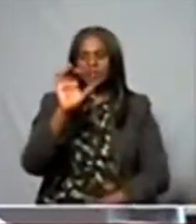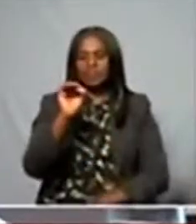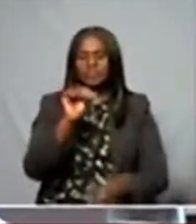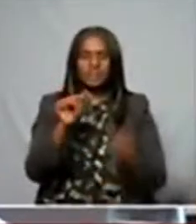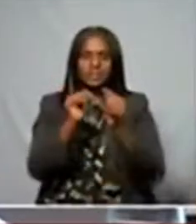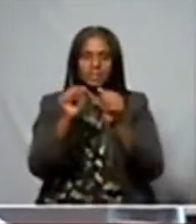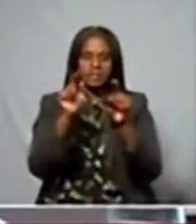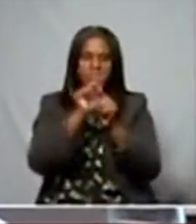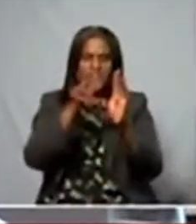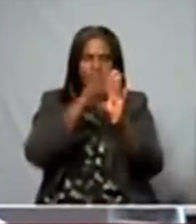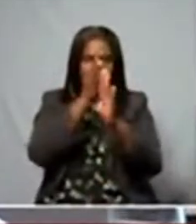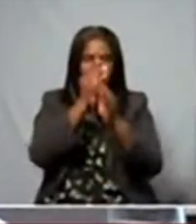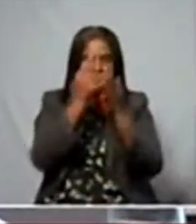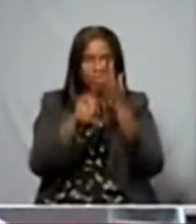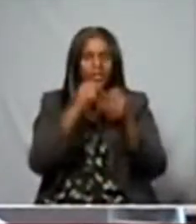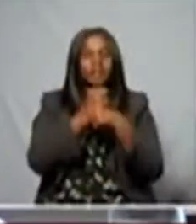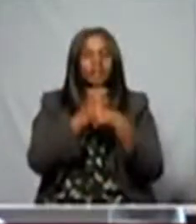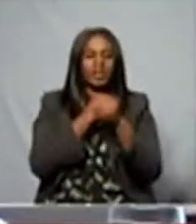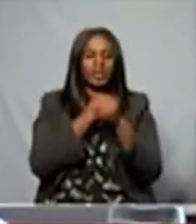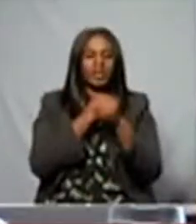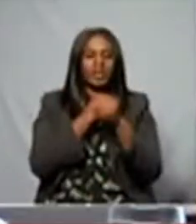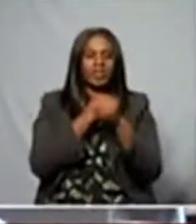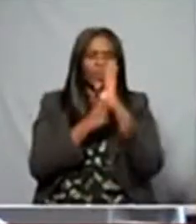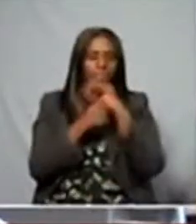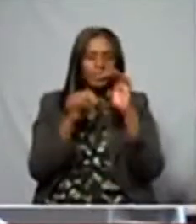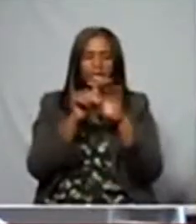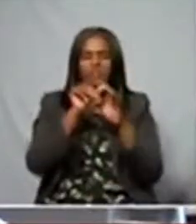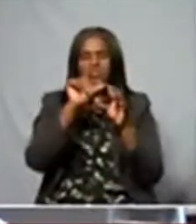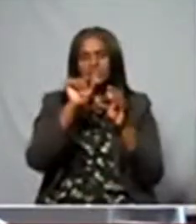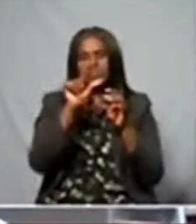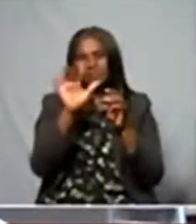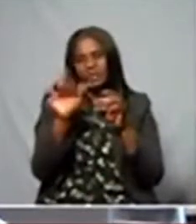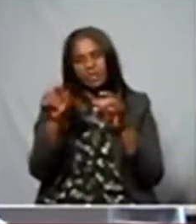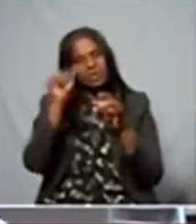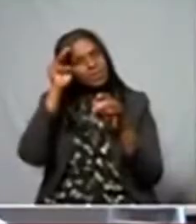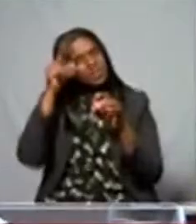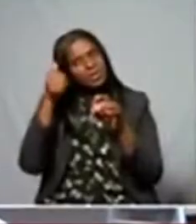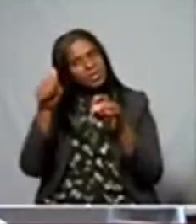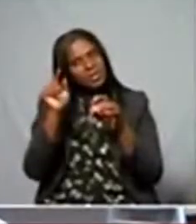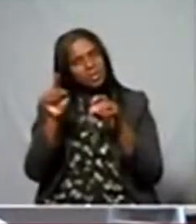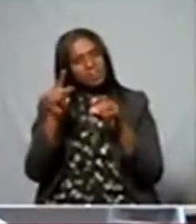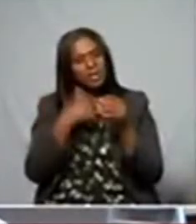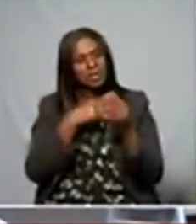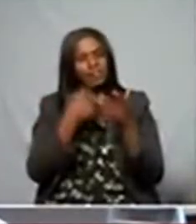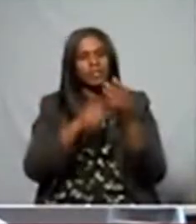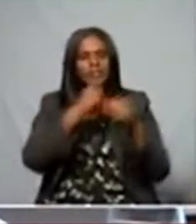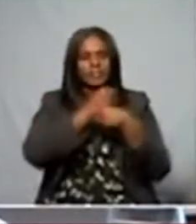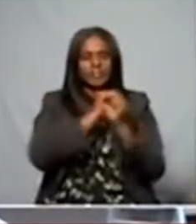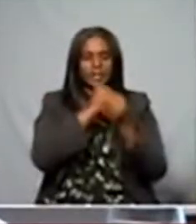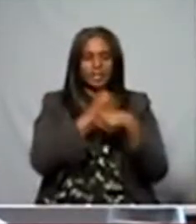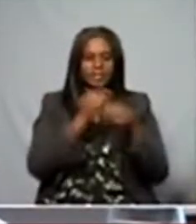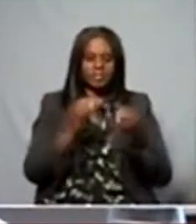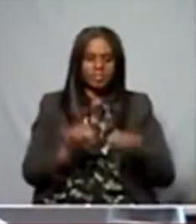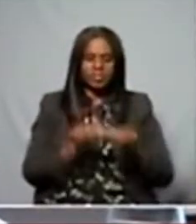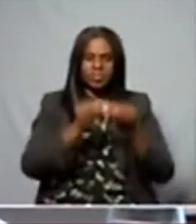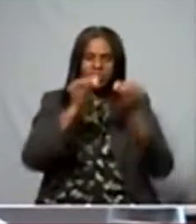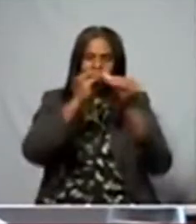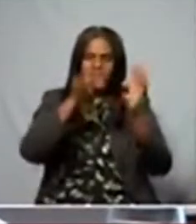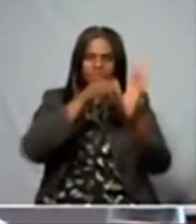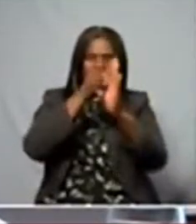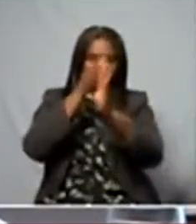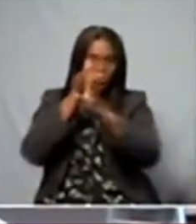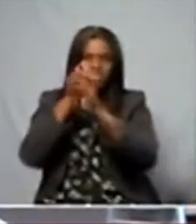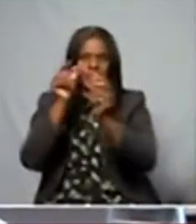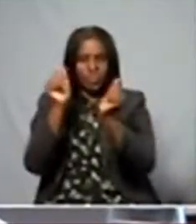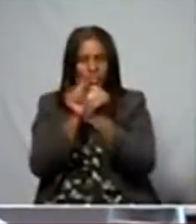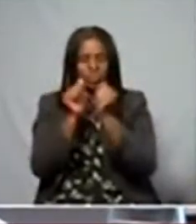The target that was set in 2025, the ministry has set a total target